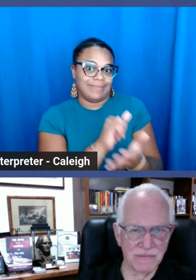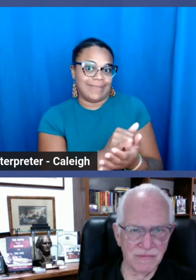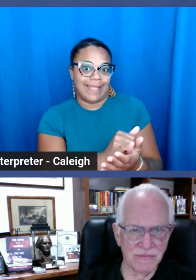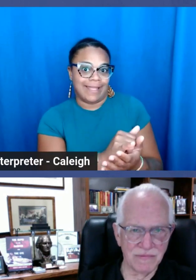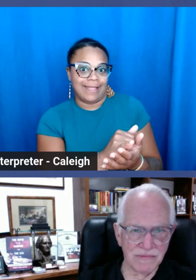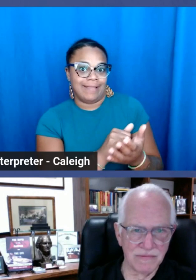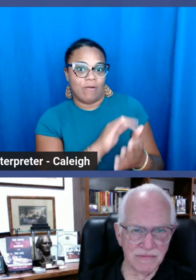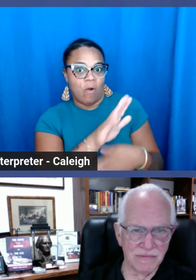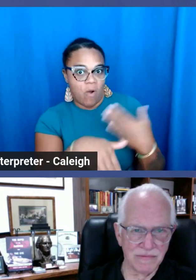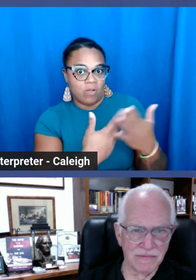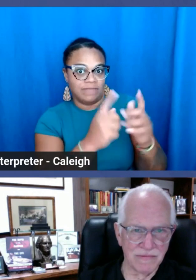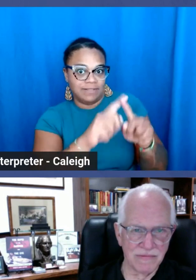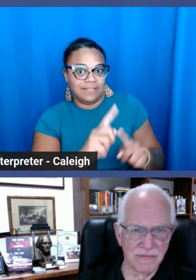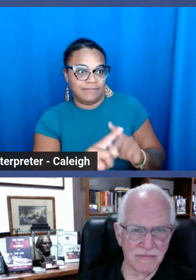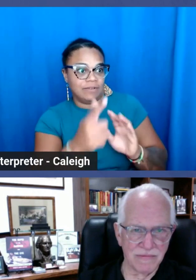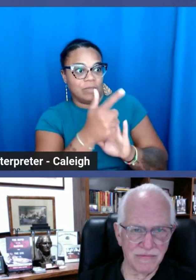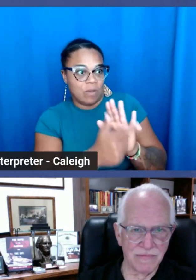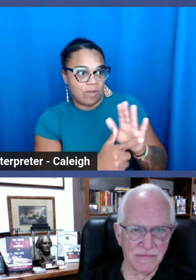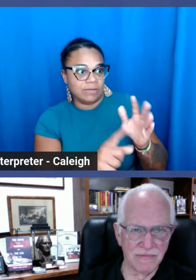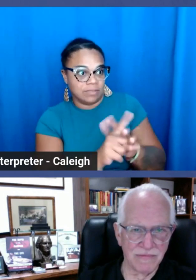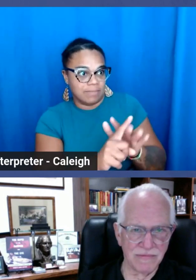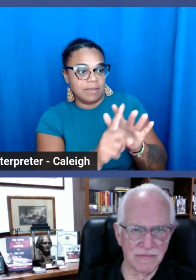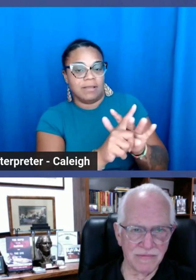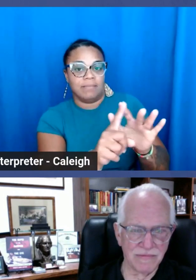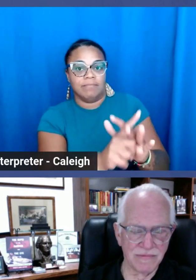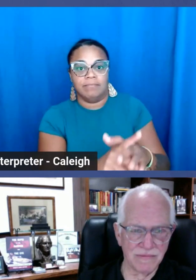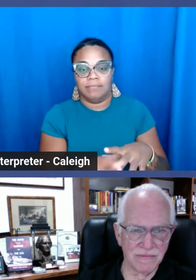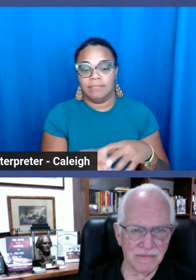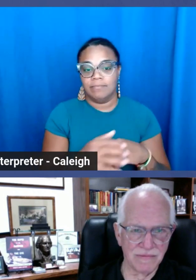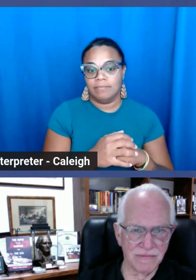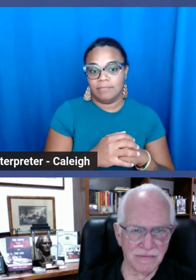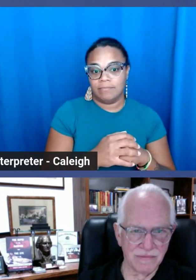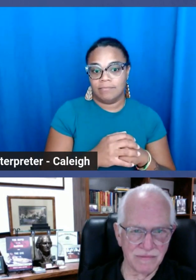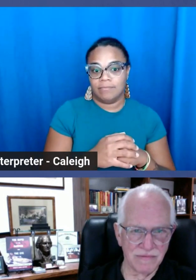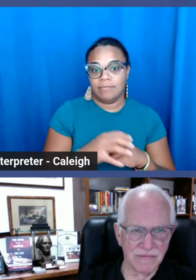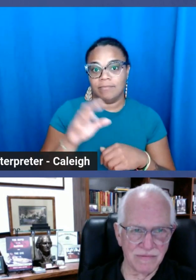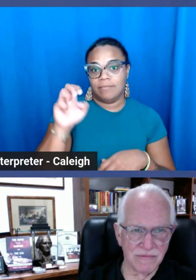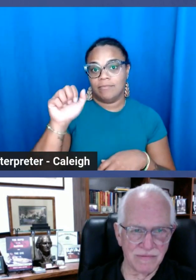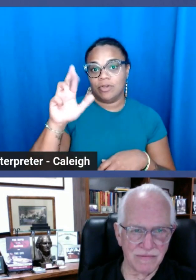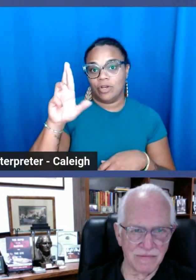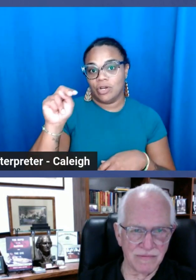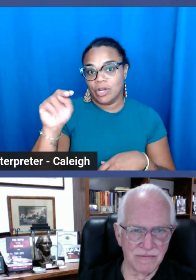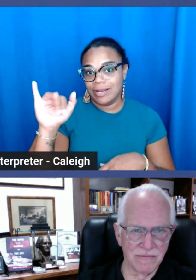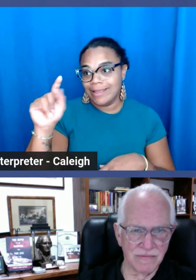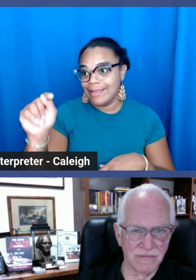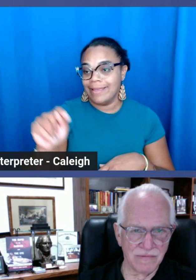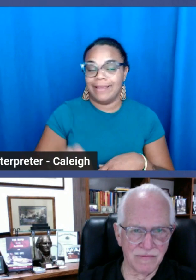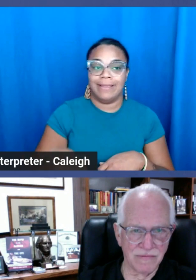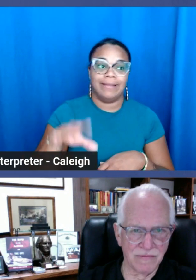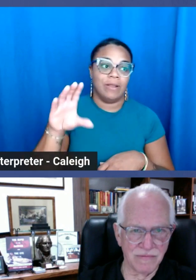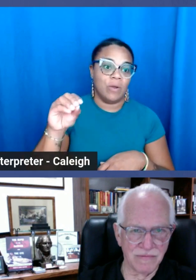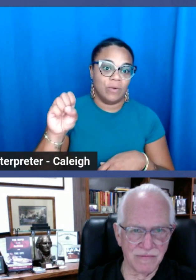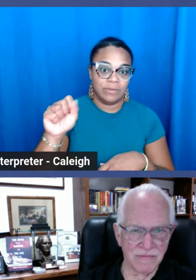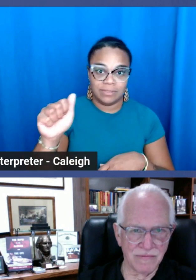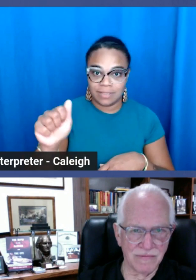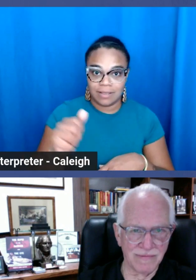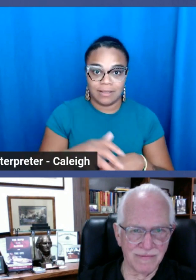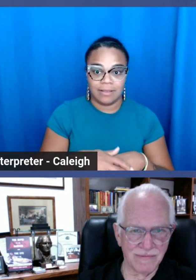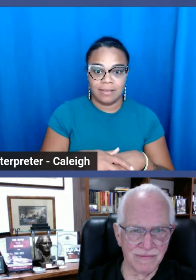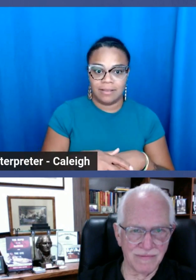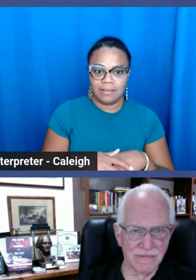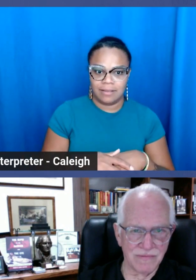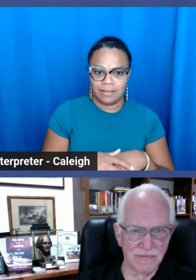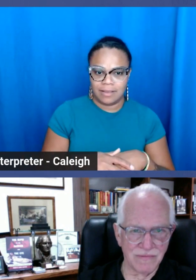coming down the pike, COSA and Earn It, and COSA, which is, I